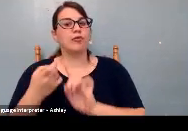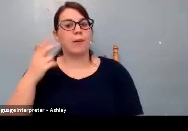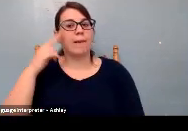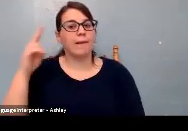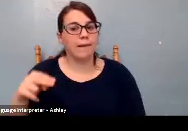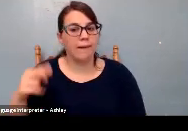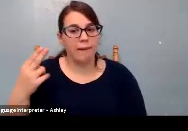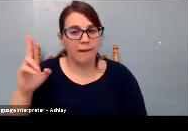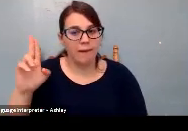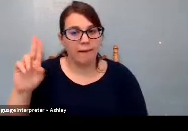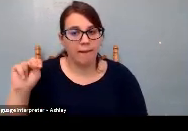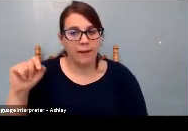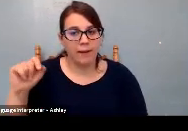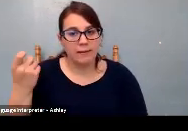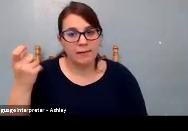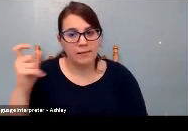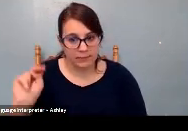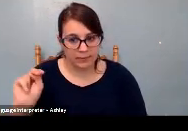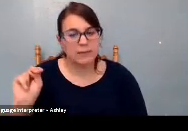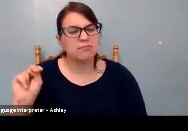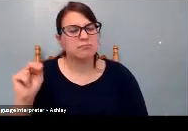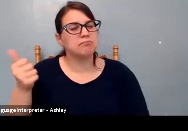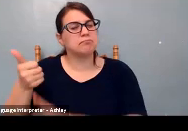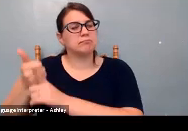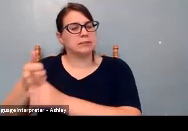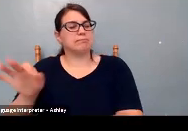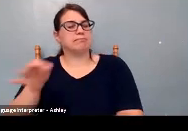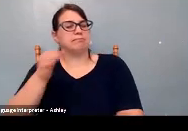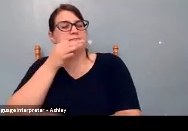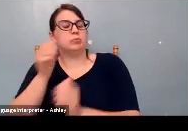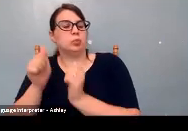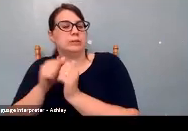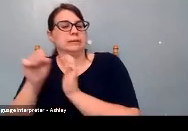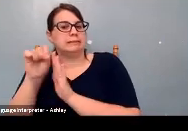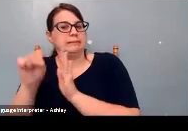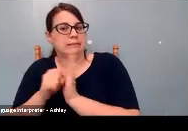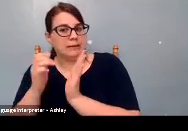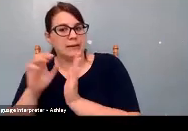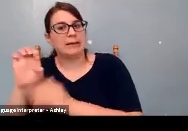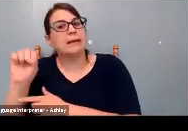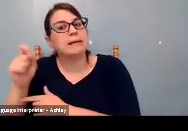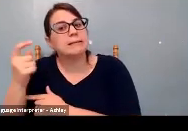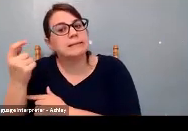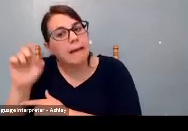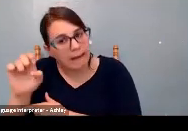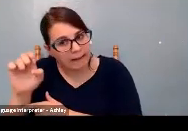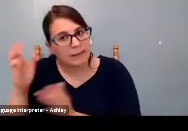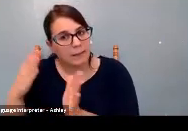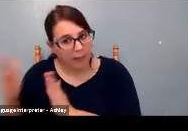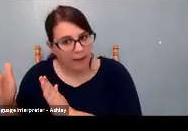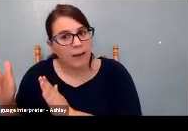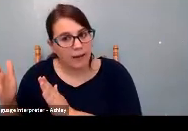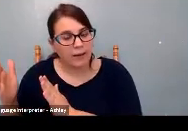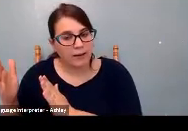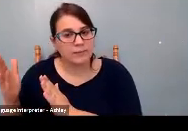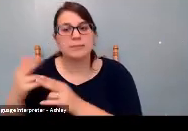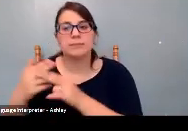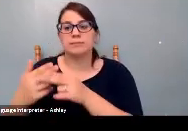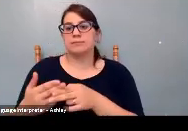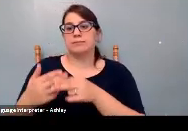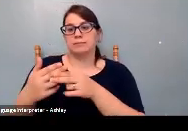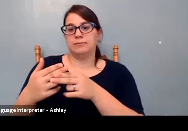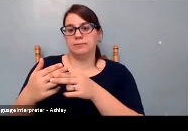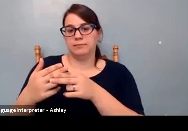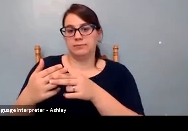planning, and that presentation is on November the 17th and is titled Preparing for Your Future, special needs trust